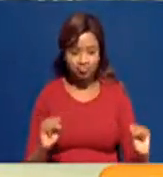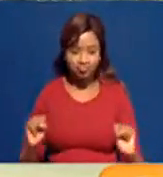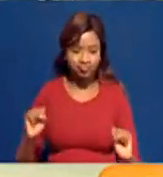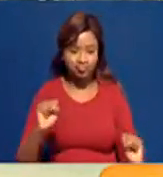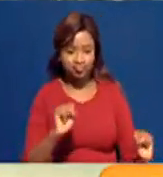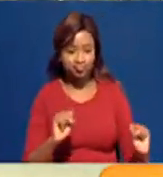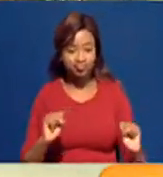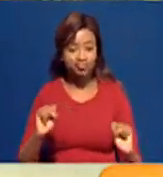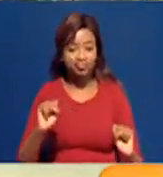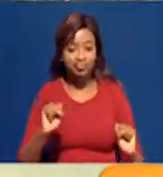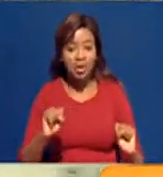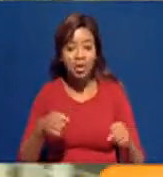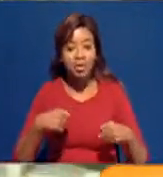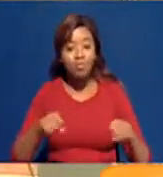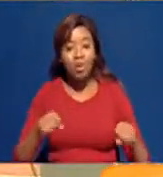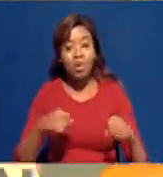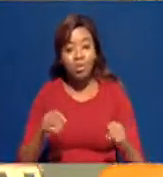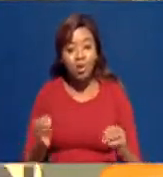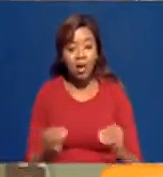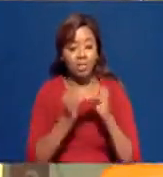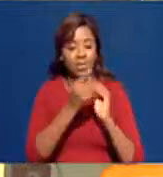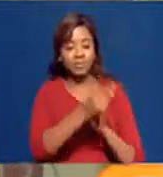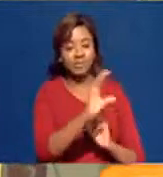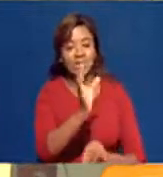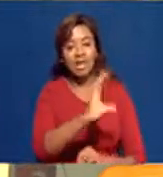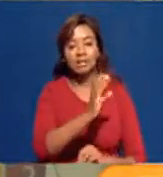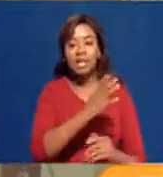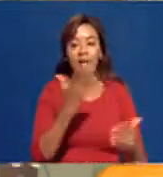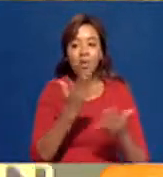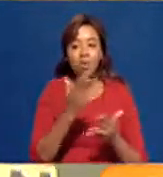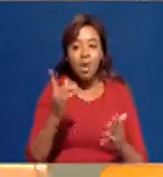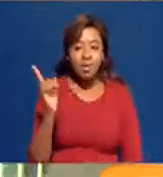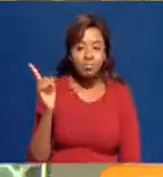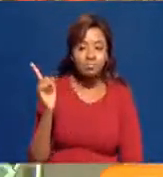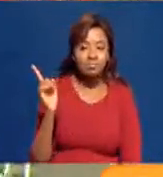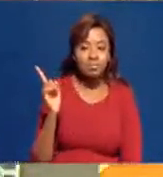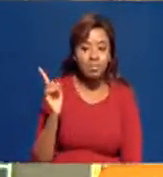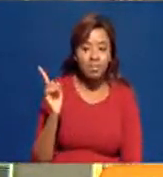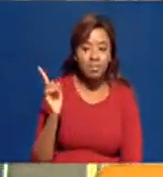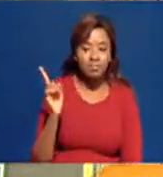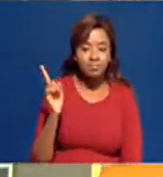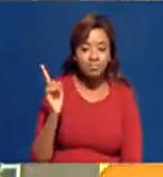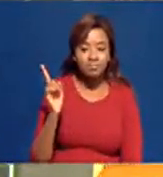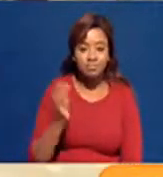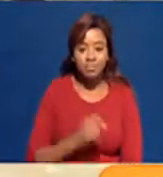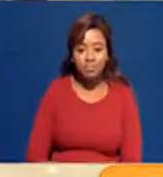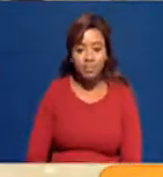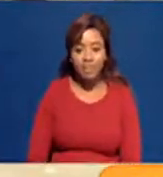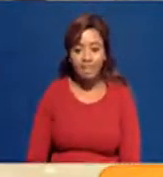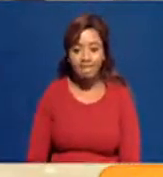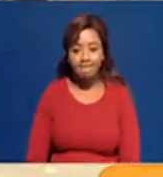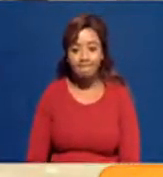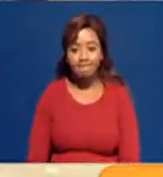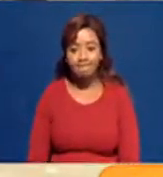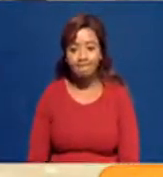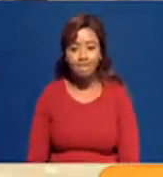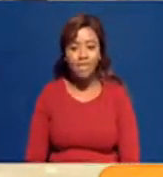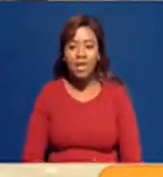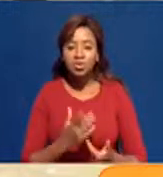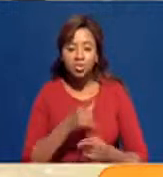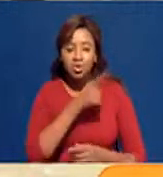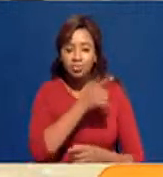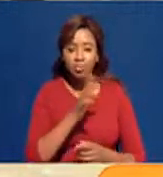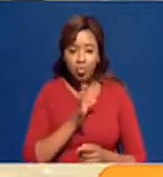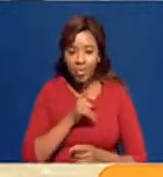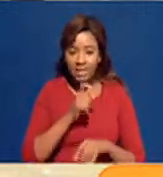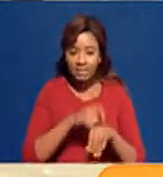who had been waiting for her delivery at the Total Kiserian petrol station. Lakini venye alifungua boot, nikaa kuwa